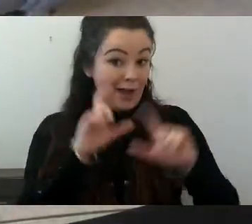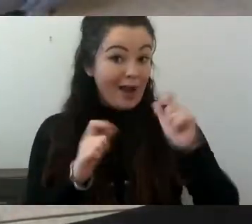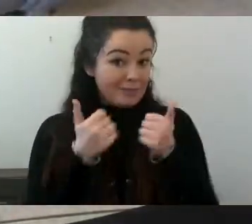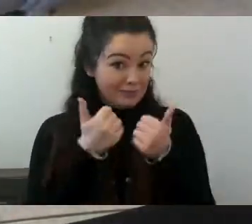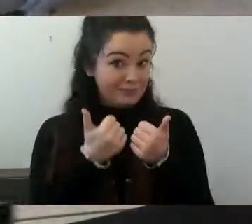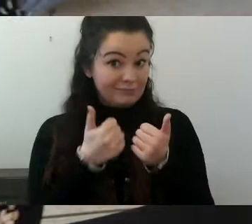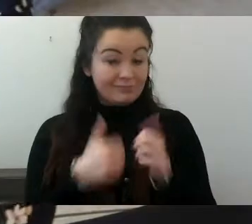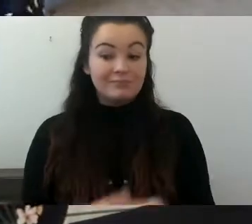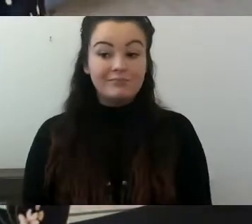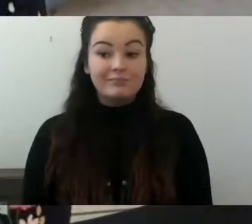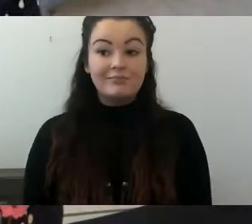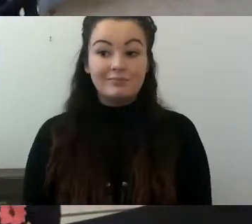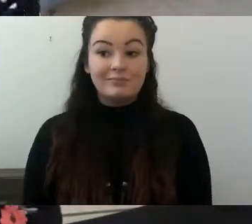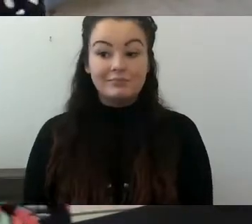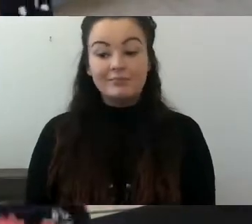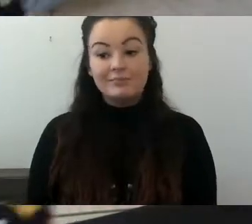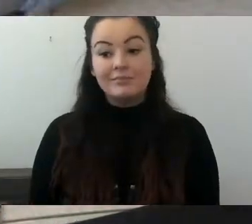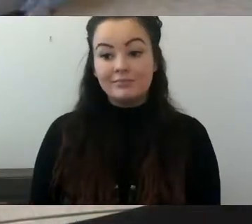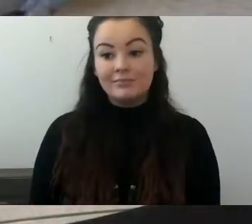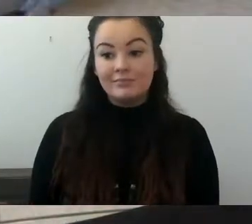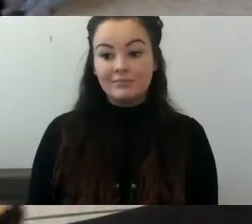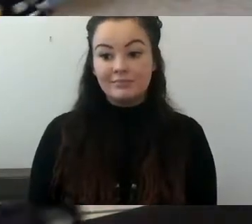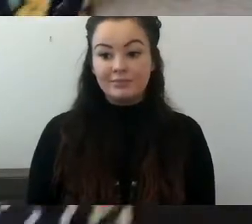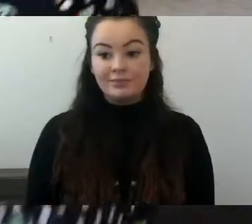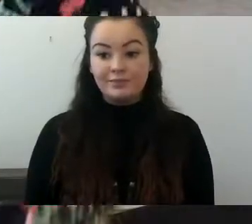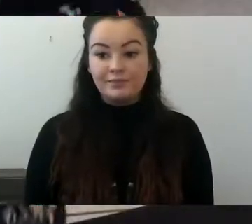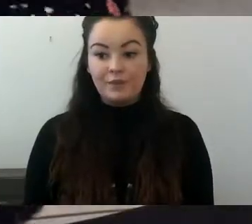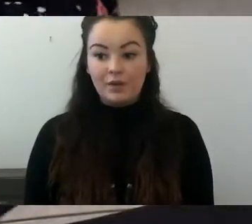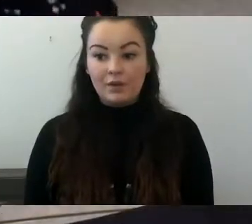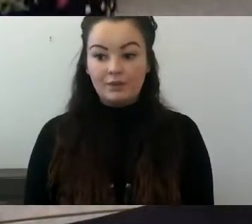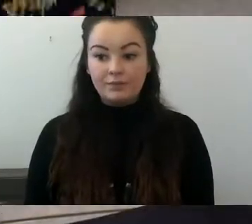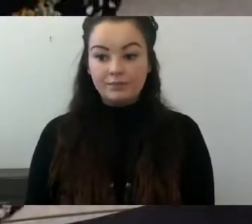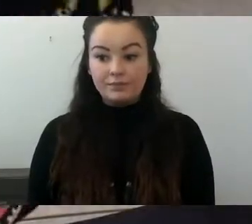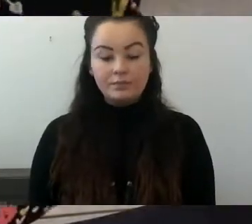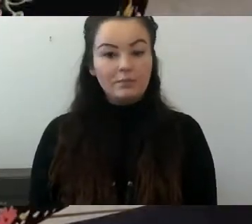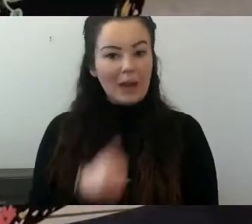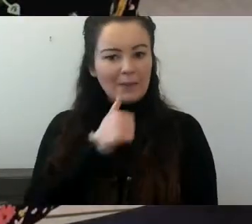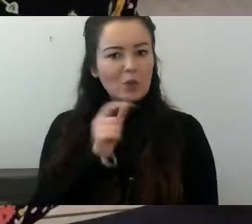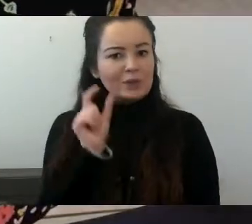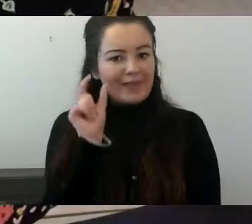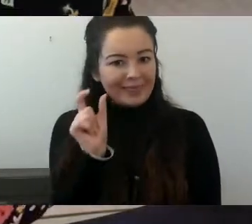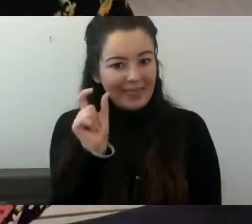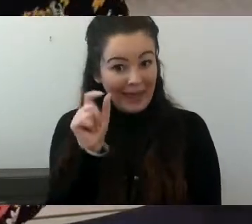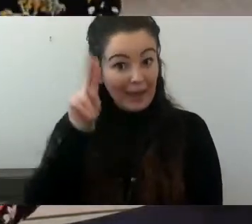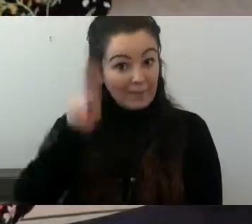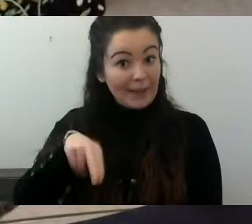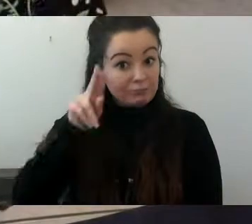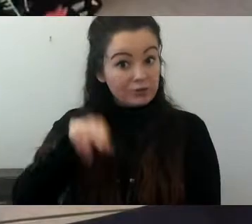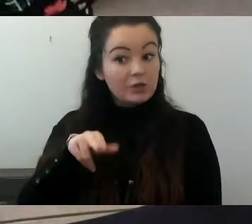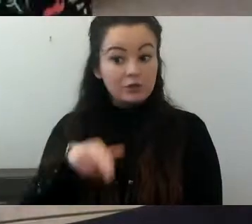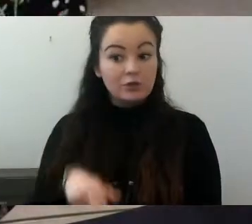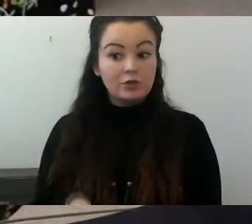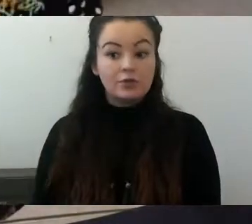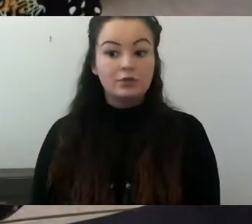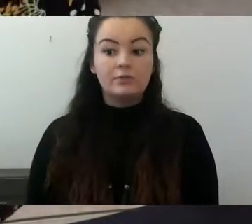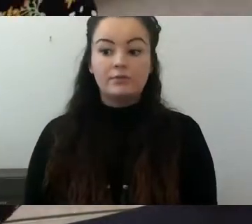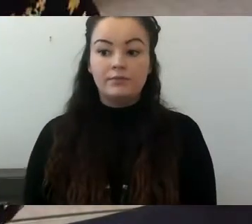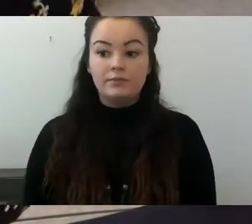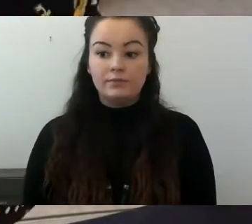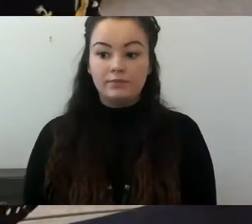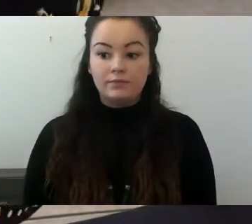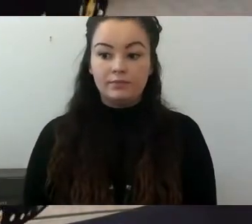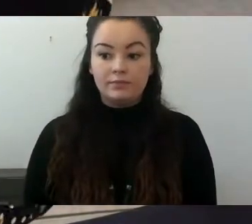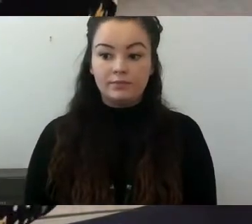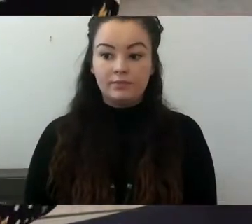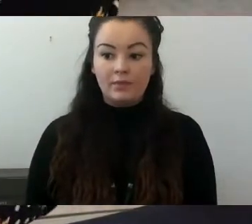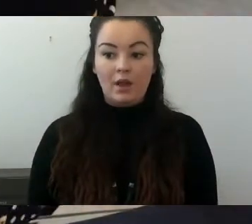dark colours are very good for this. I'm going to use quite a thick brush, and I'm just going to